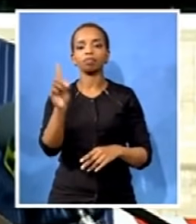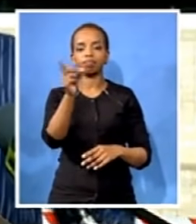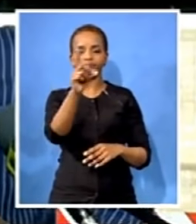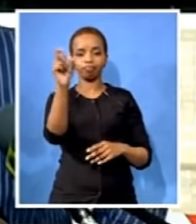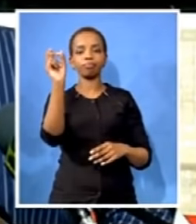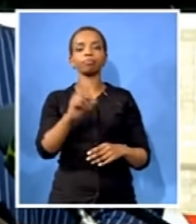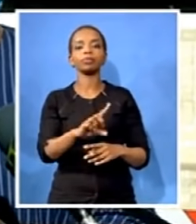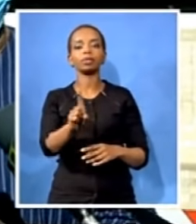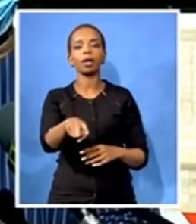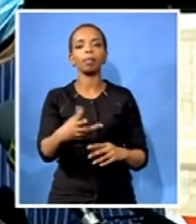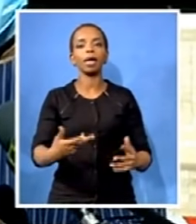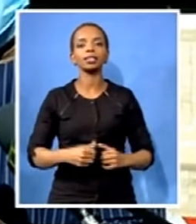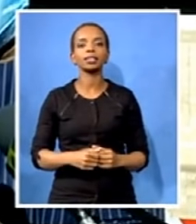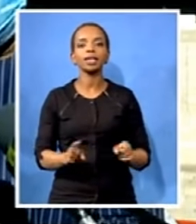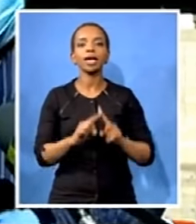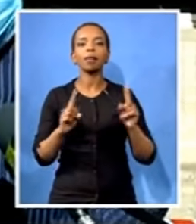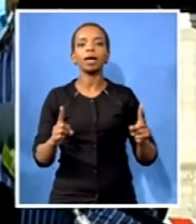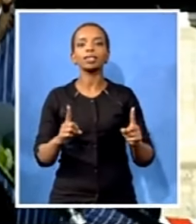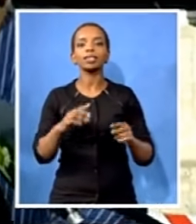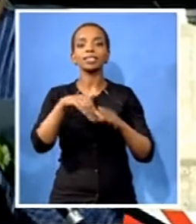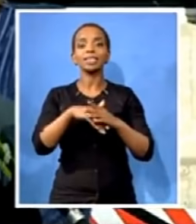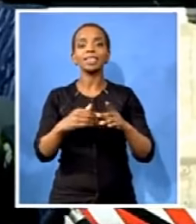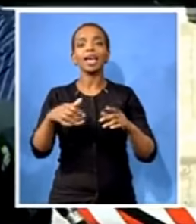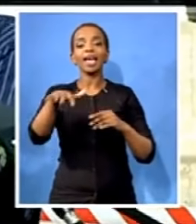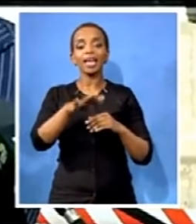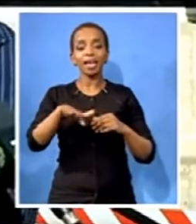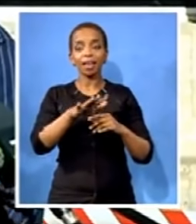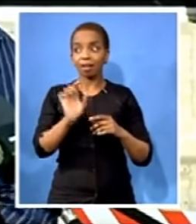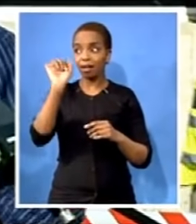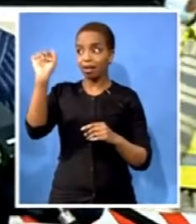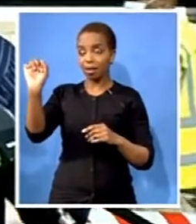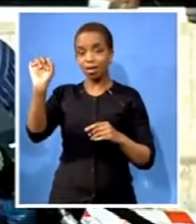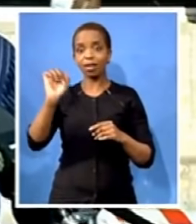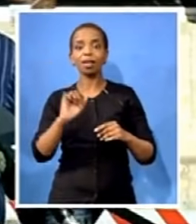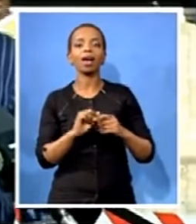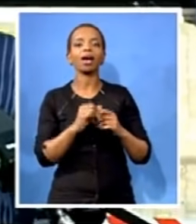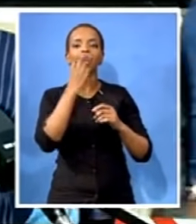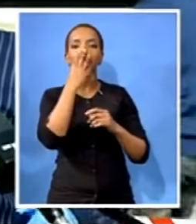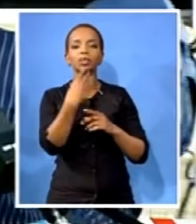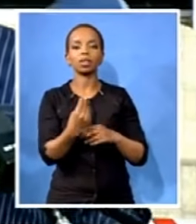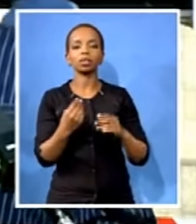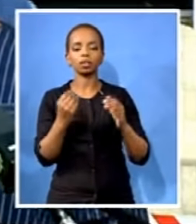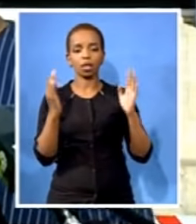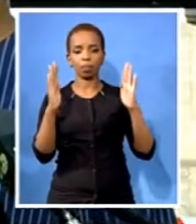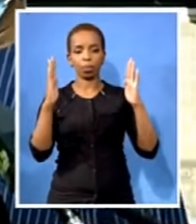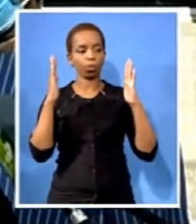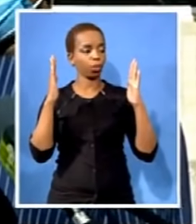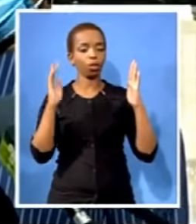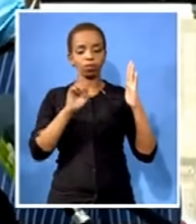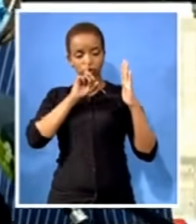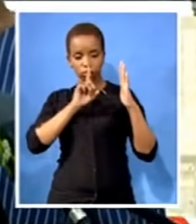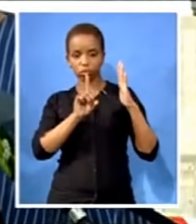this morning, you go through the booth. By the time you get inside the train, you are already sanitized. So that is